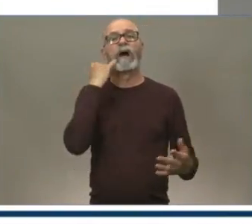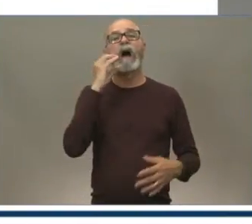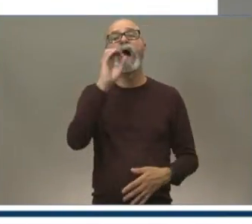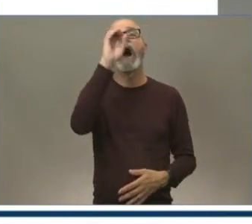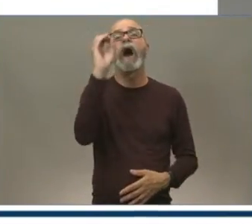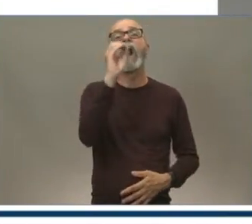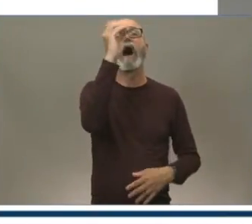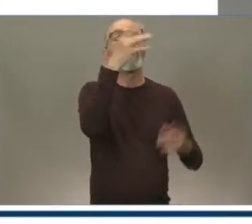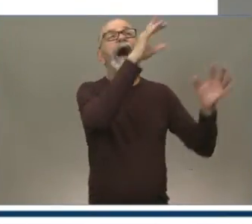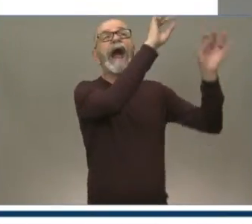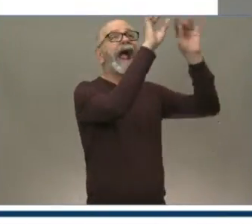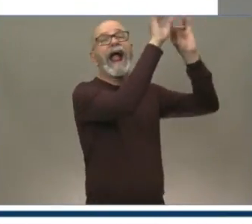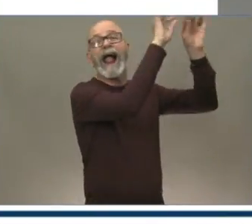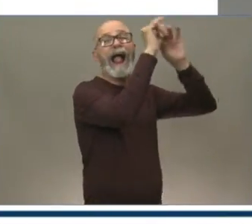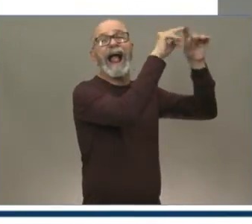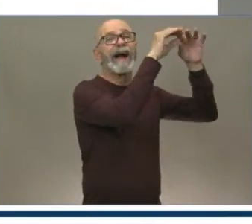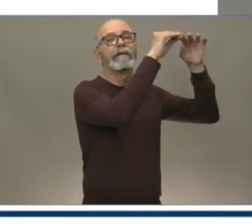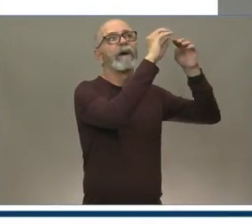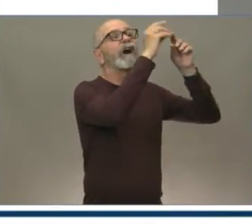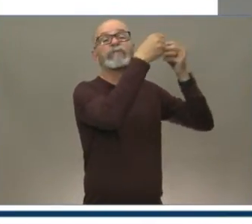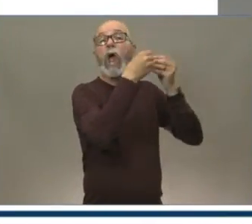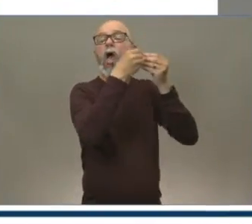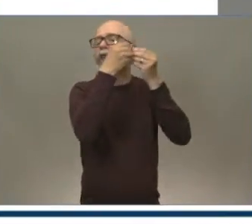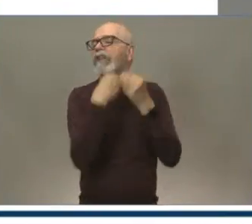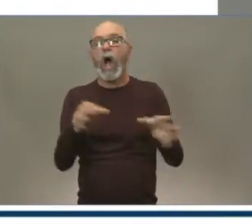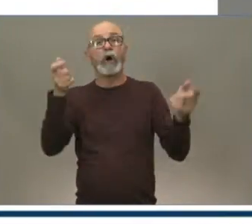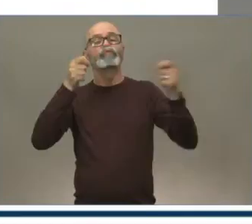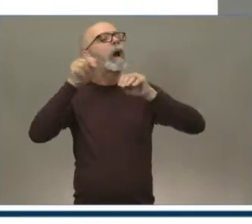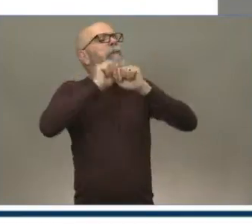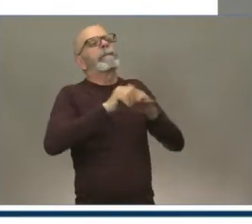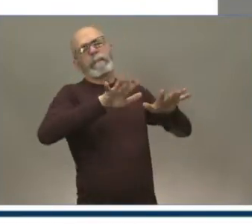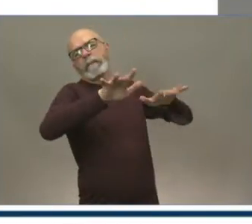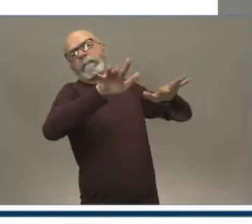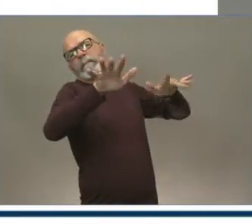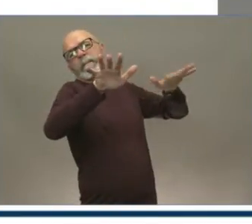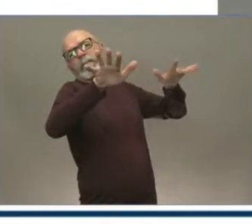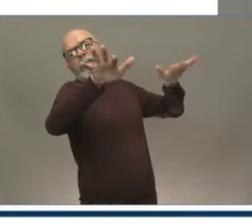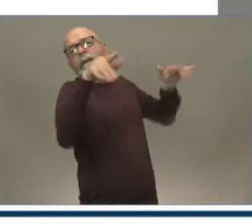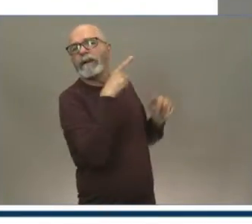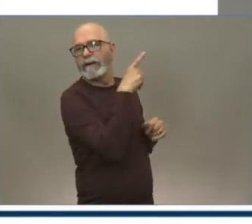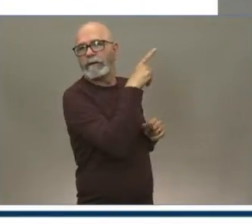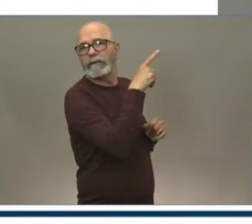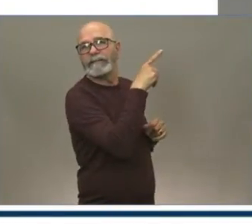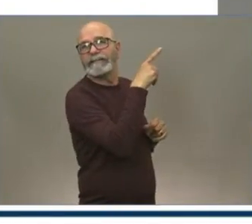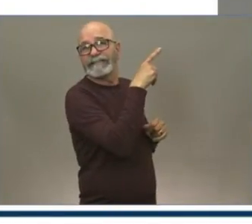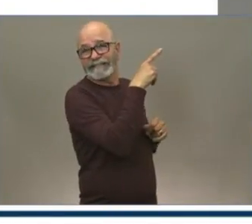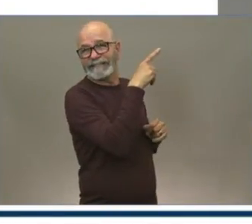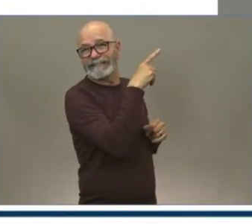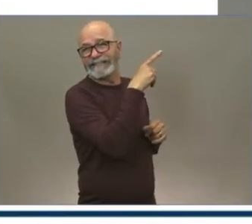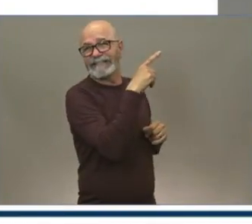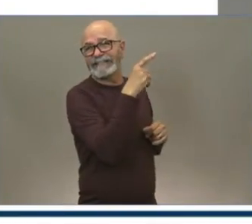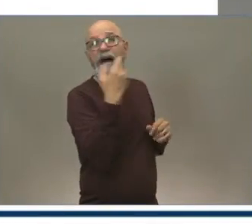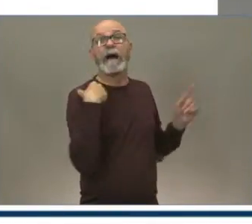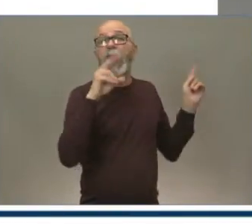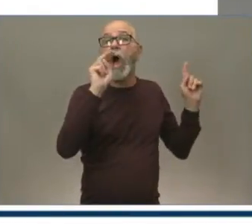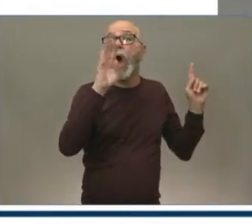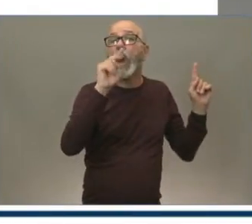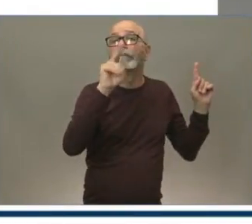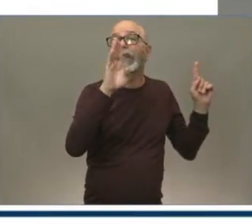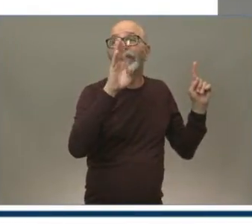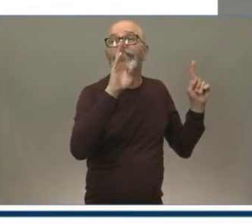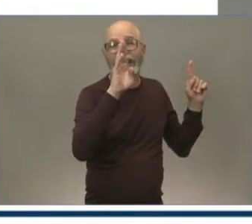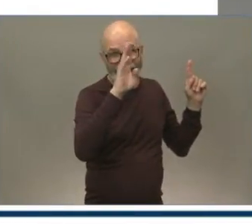confident we're acting very firmly, very early. As I said, I used my neighboring provinces as examples early. New Brunswick and Newfoundland have had